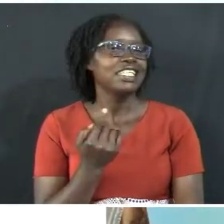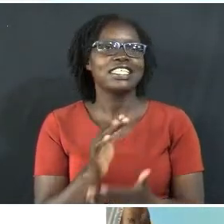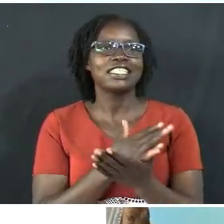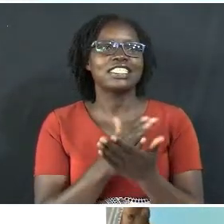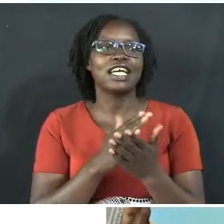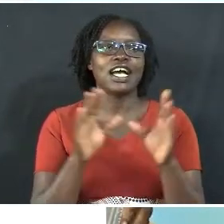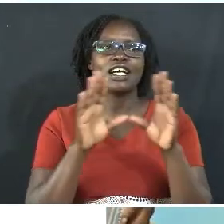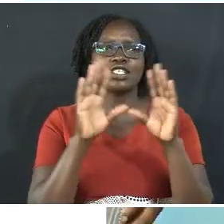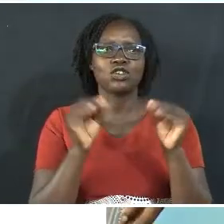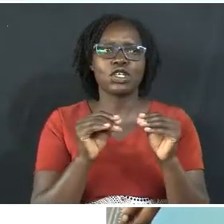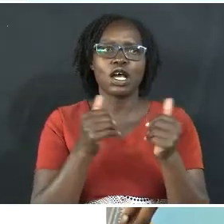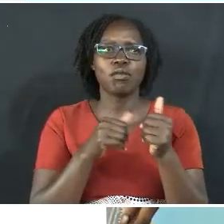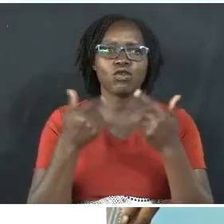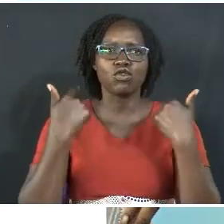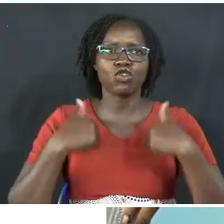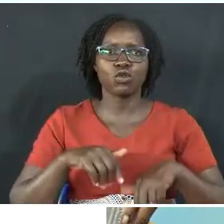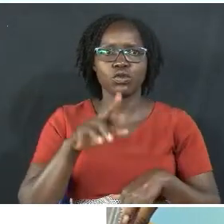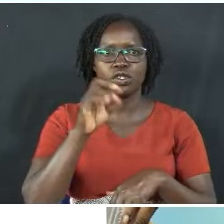robes.